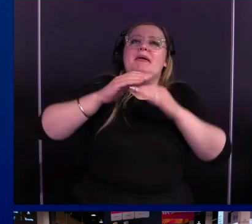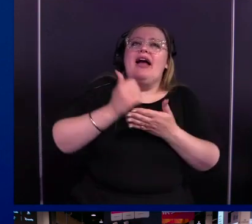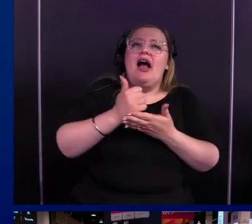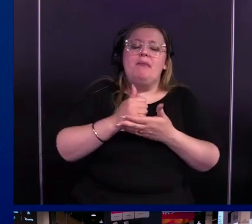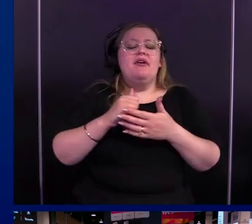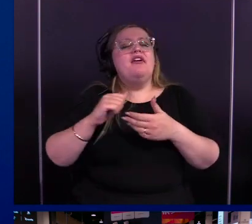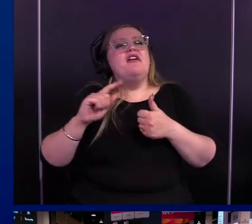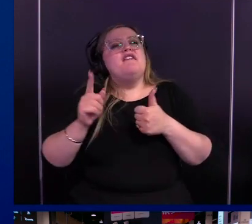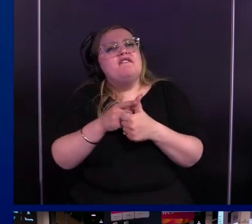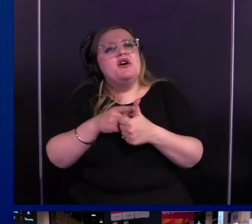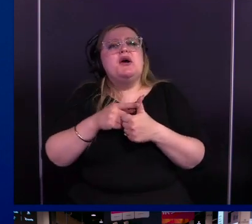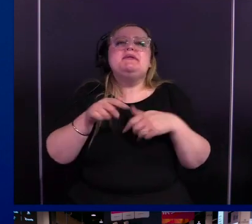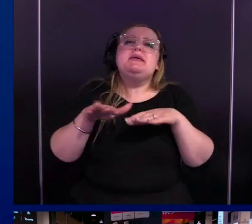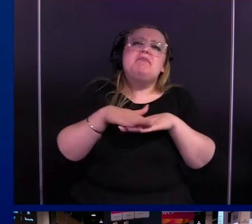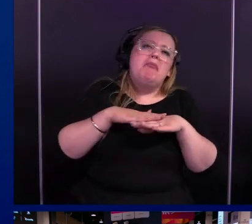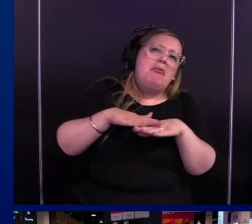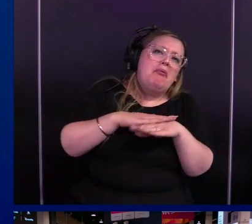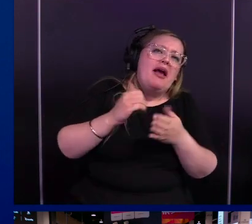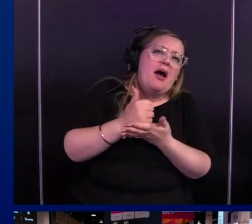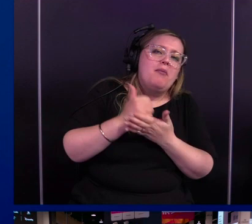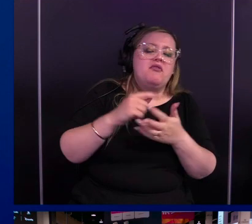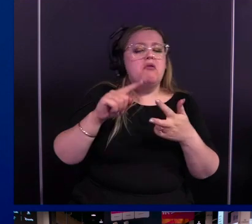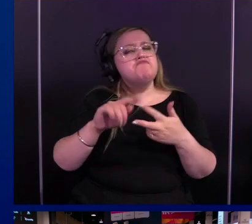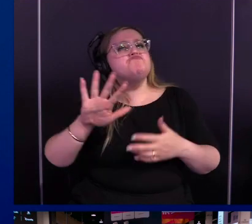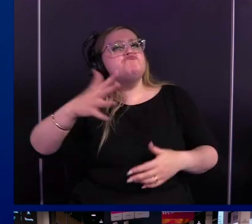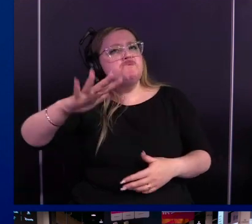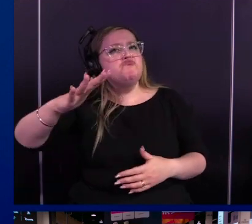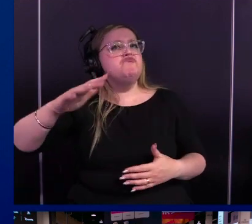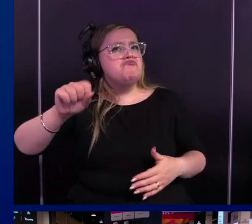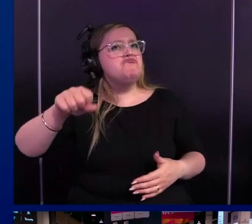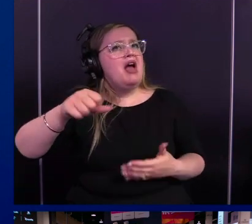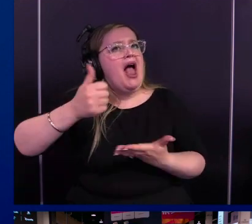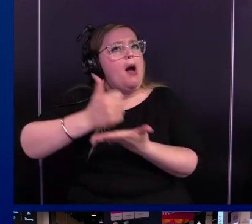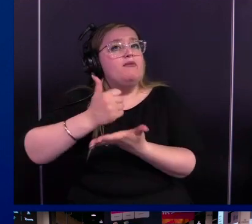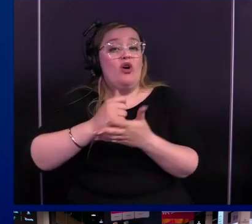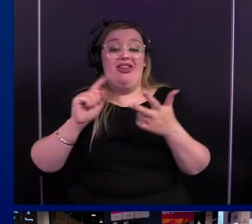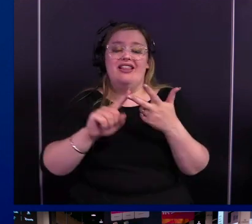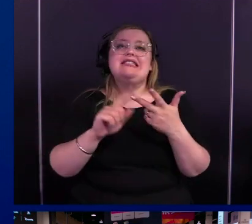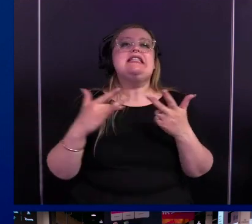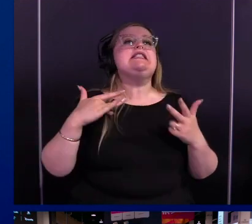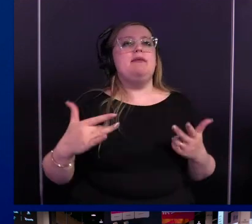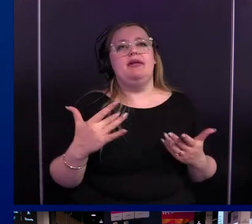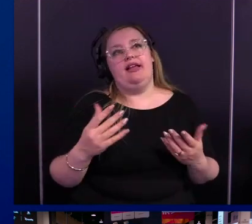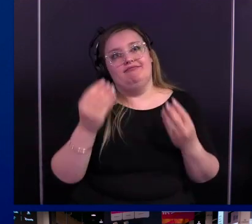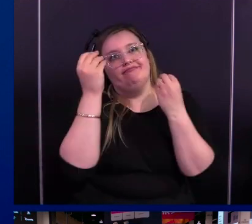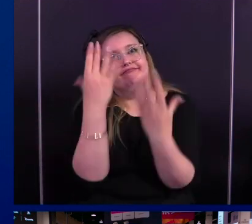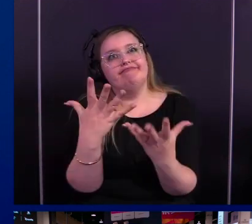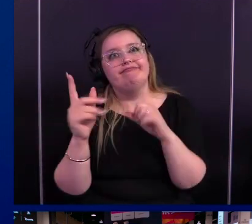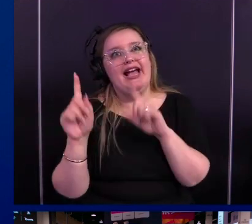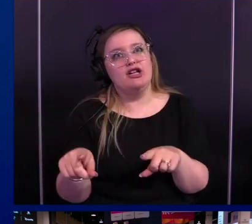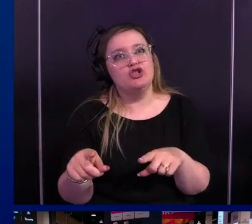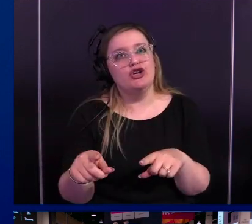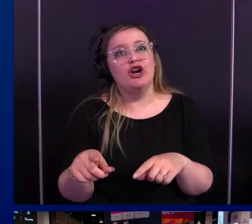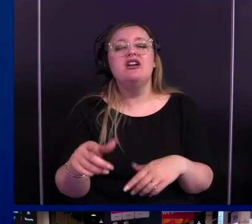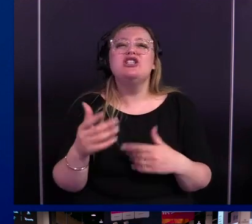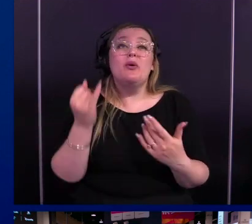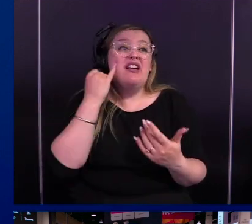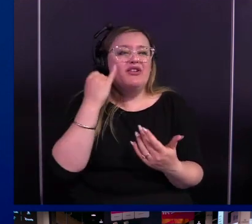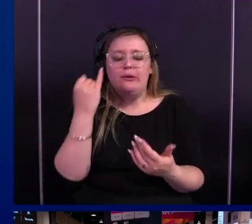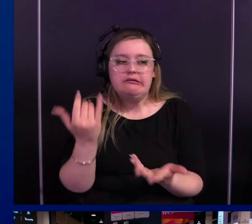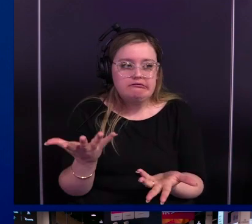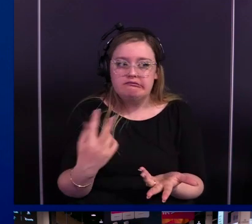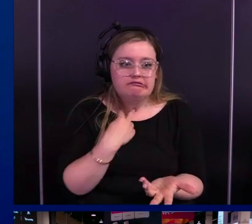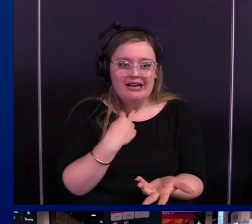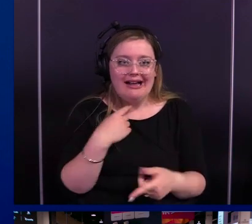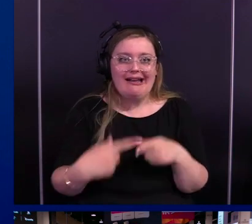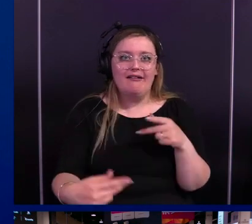one, a medium helpful one. The last one's always the answer. So if you can't figure it out, we want you to get to the end. This will be like the lab guide, and we'll help you